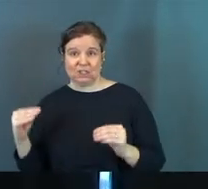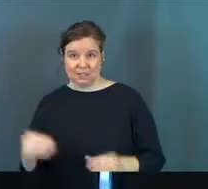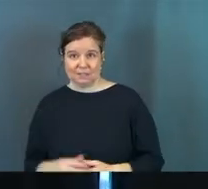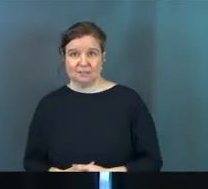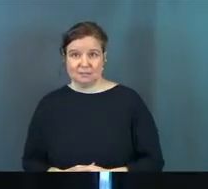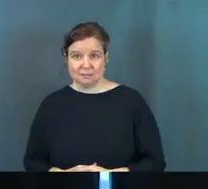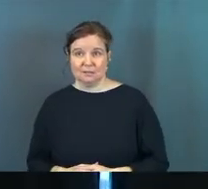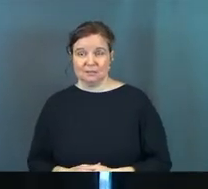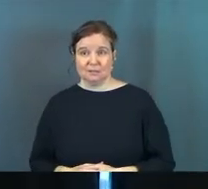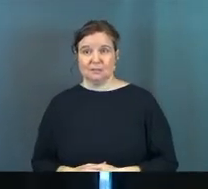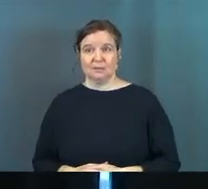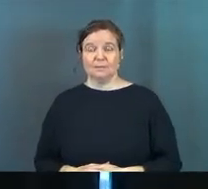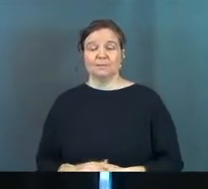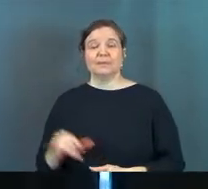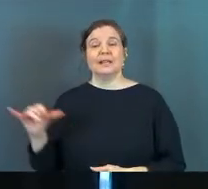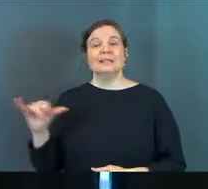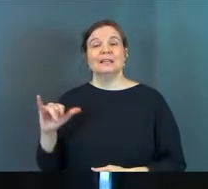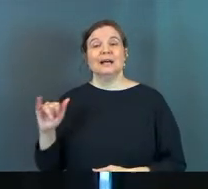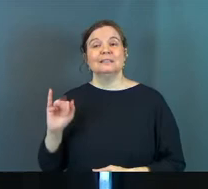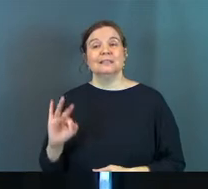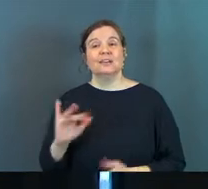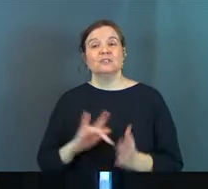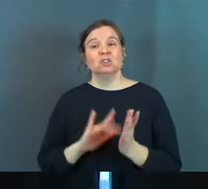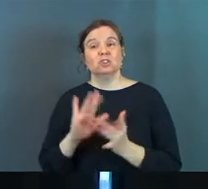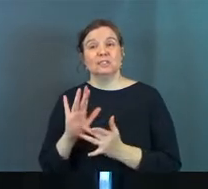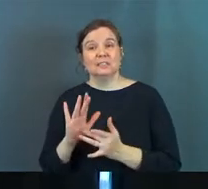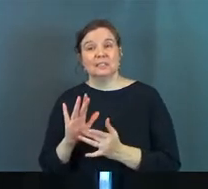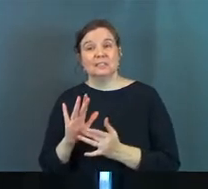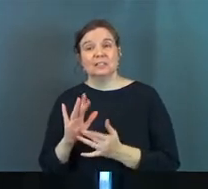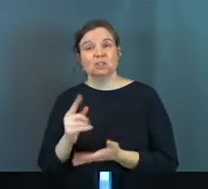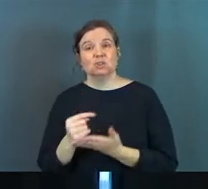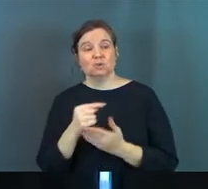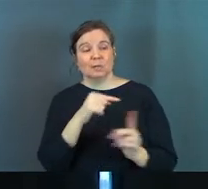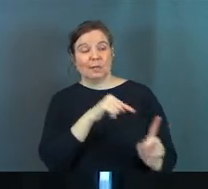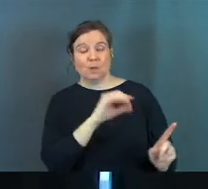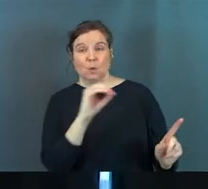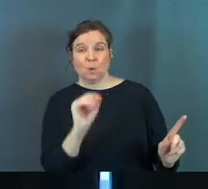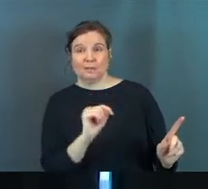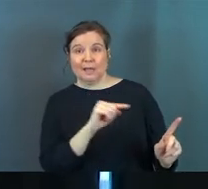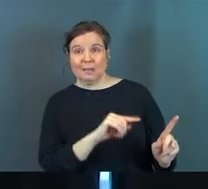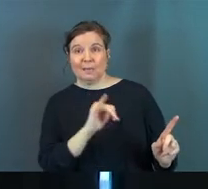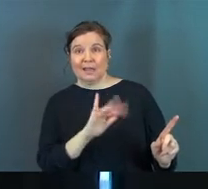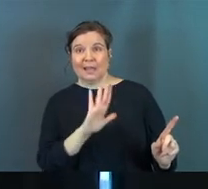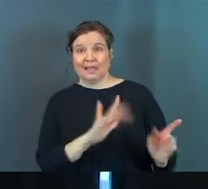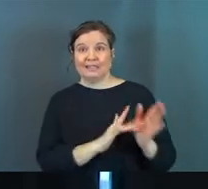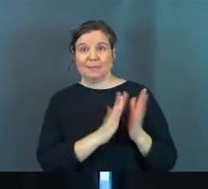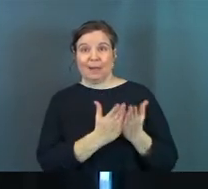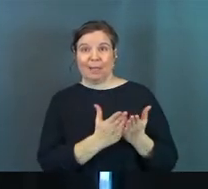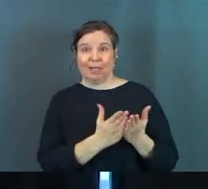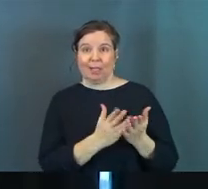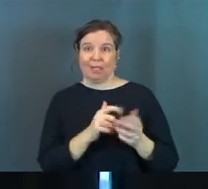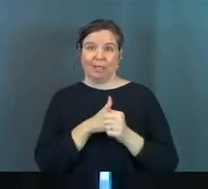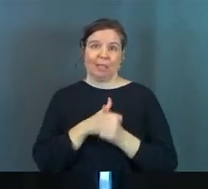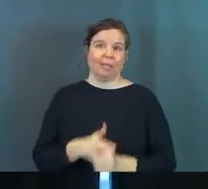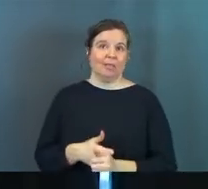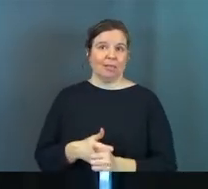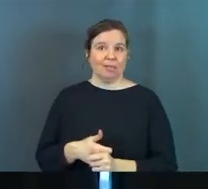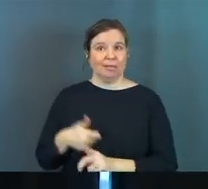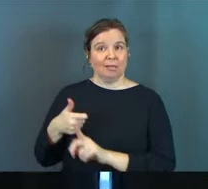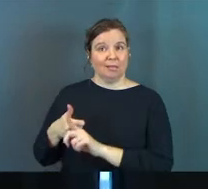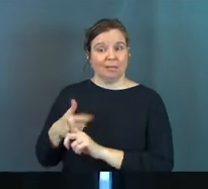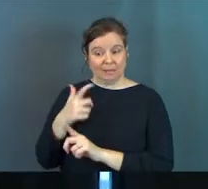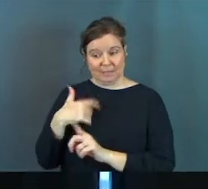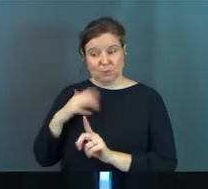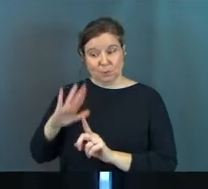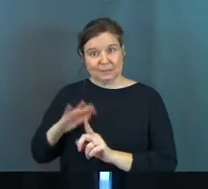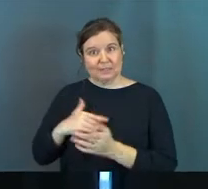teachings. It is as if Jesus treated the Old Testament like it was his Bible,